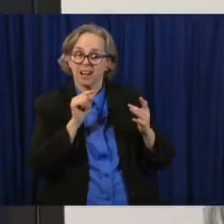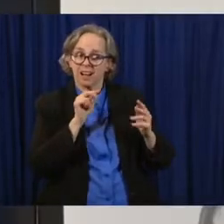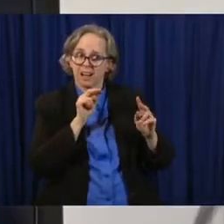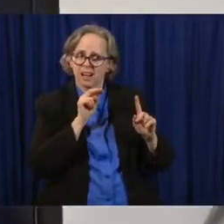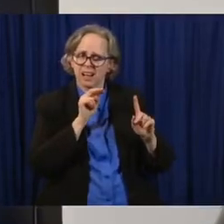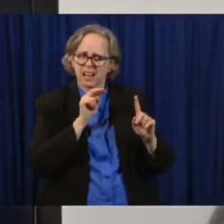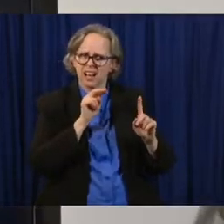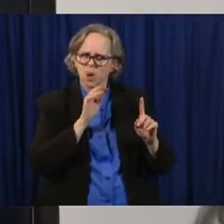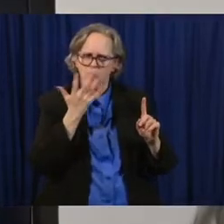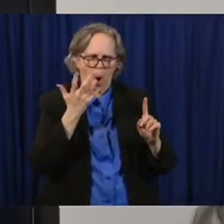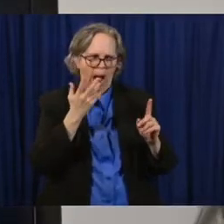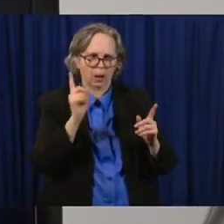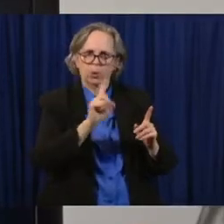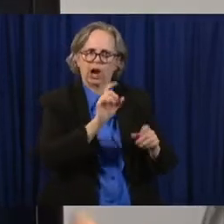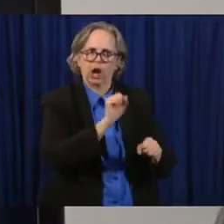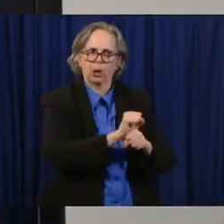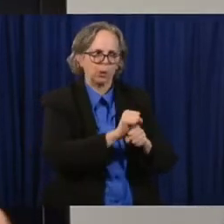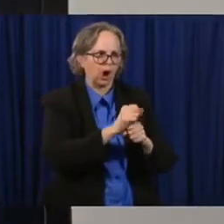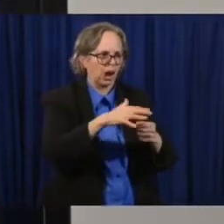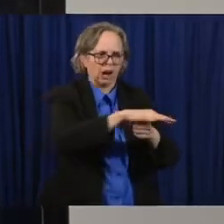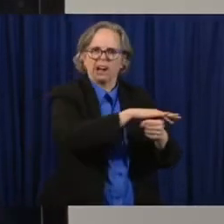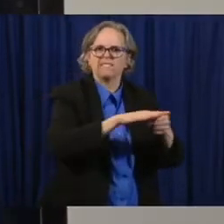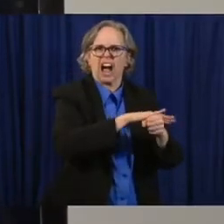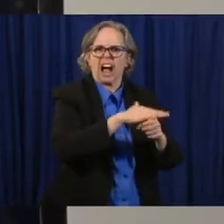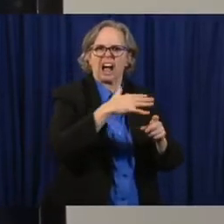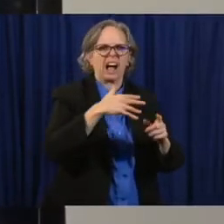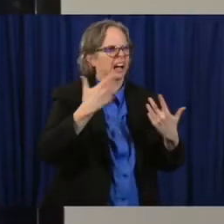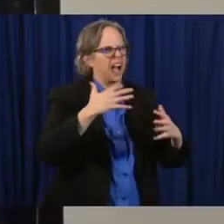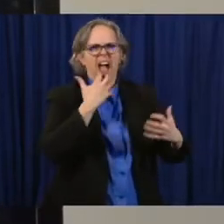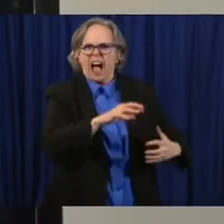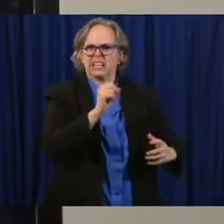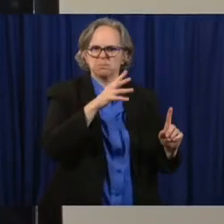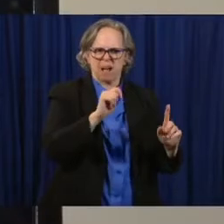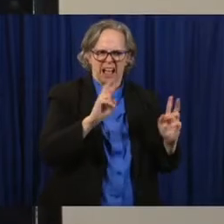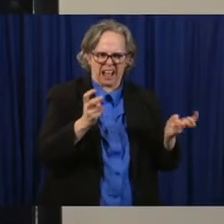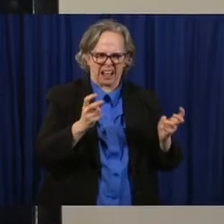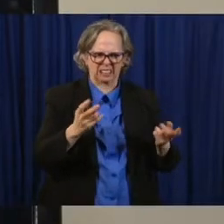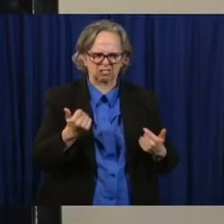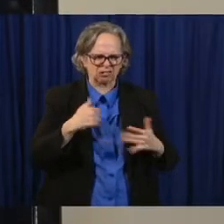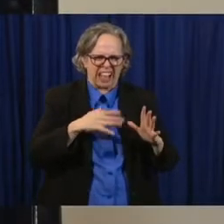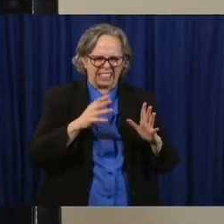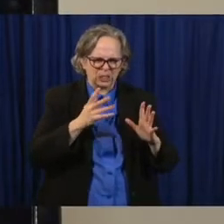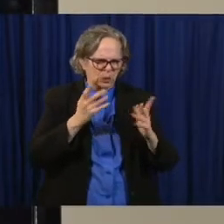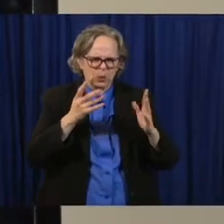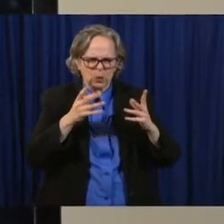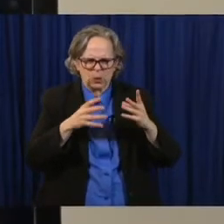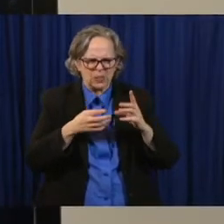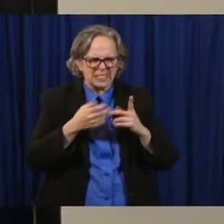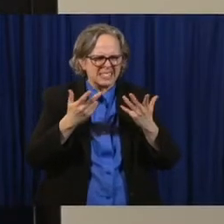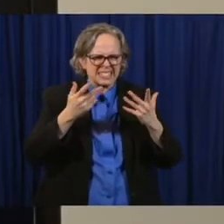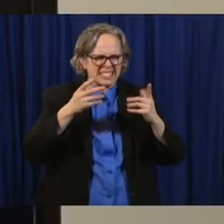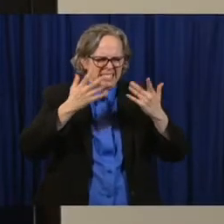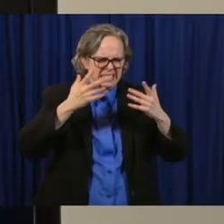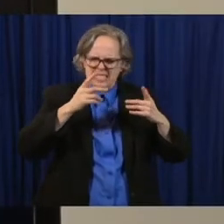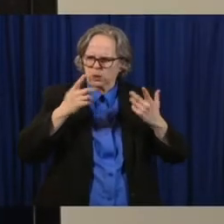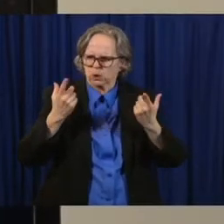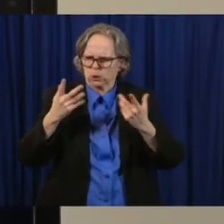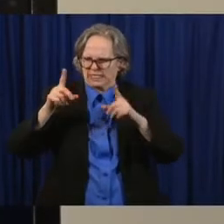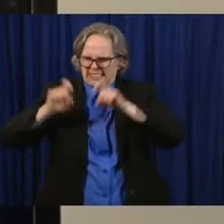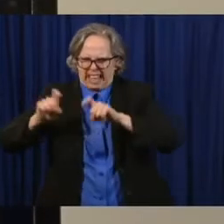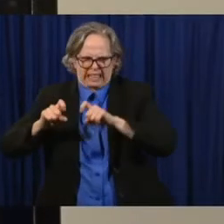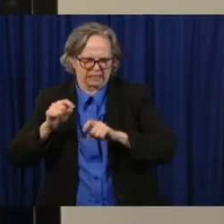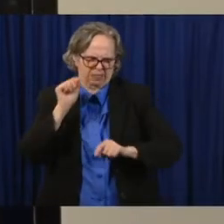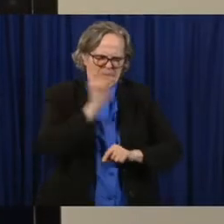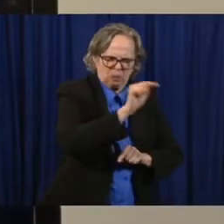hot spots. So little by little, we're trying to get out farther and farther with our nets of testing. So again, I